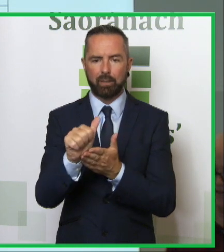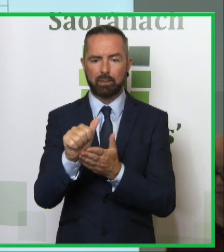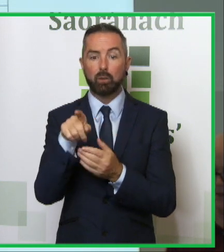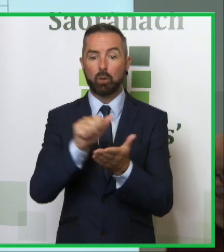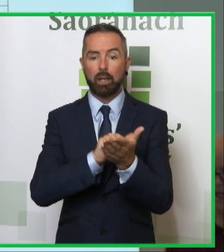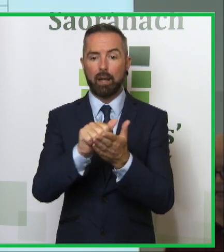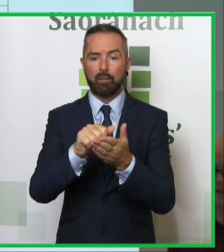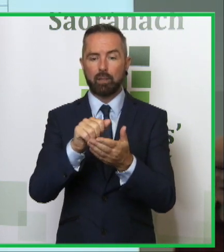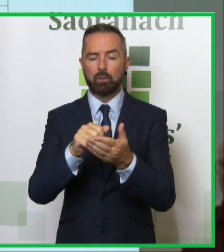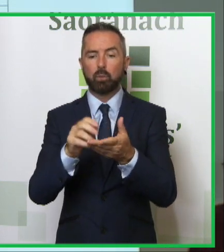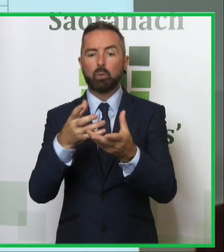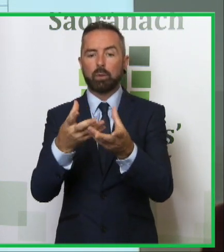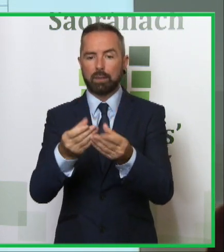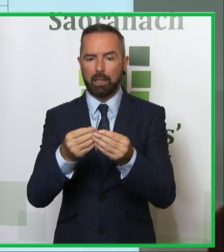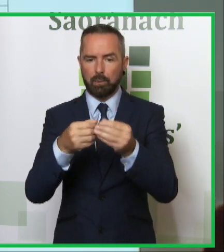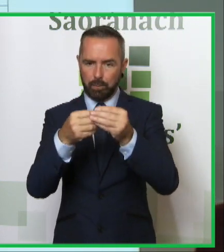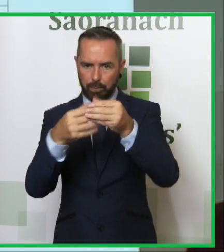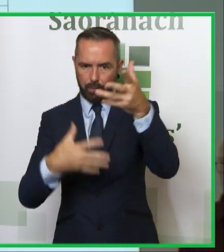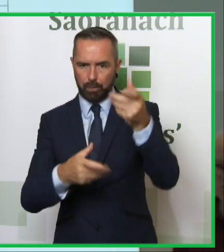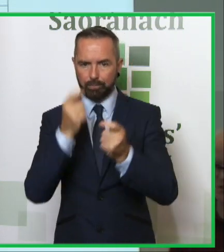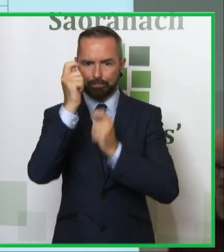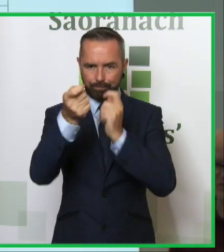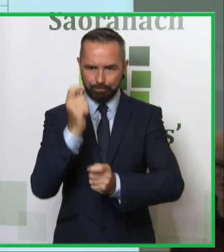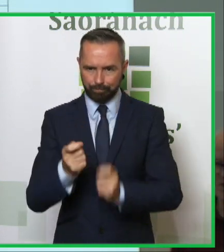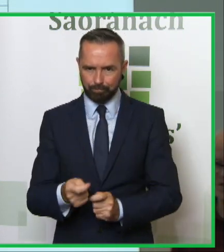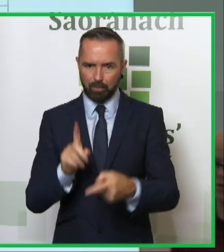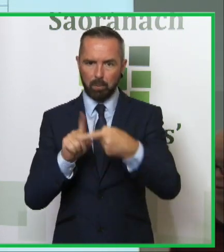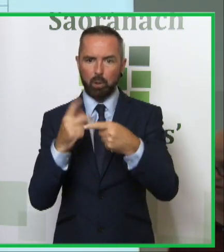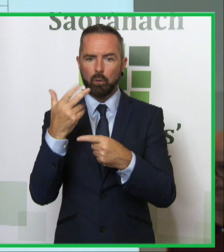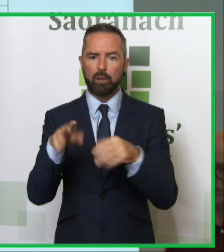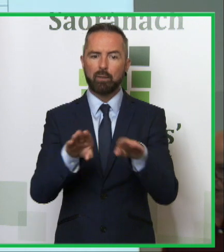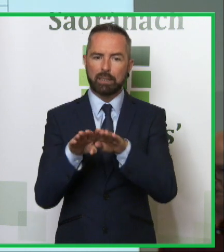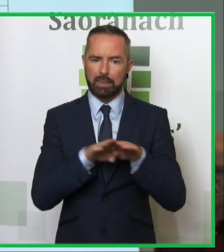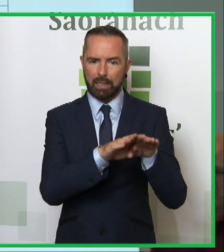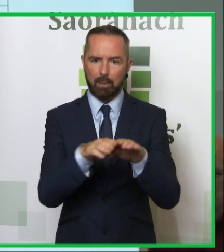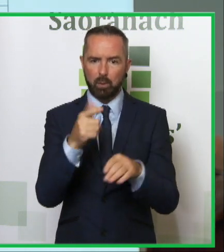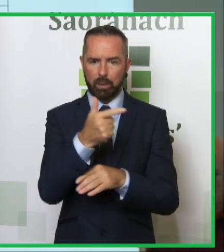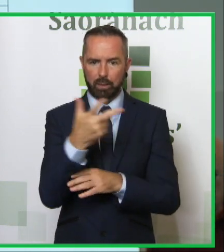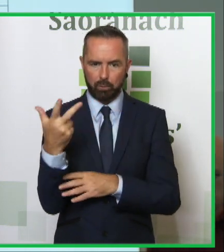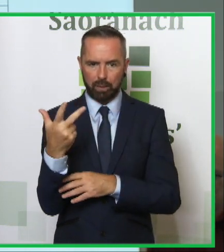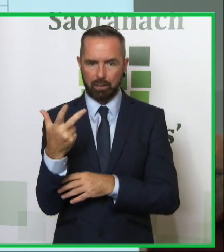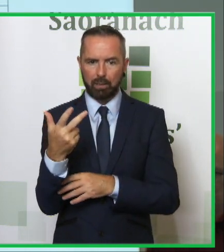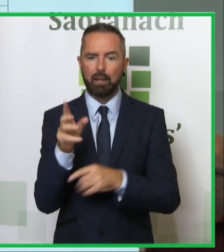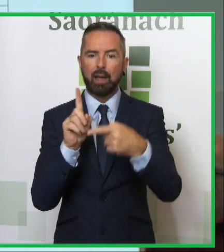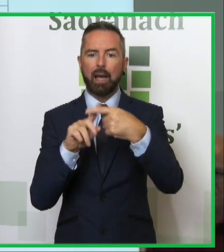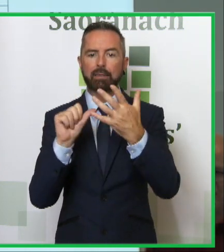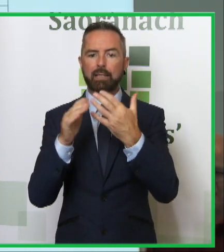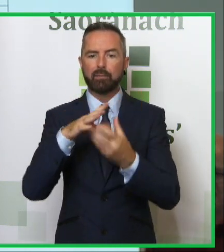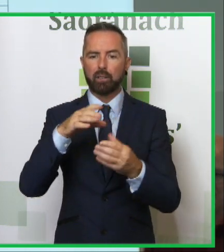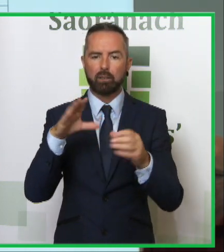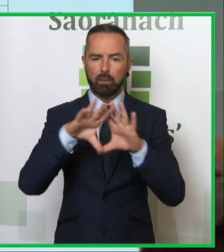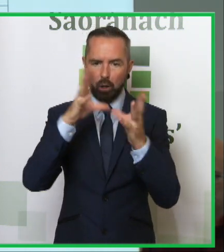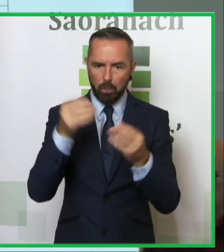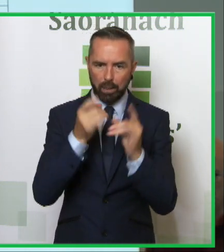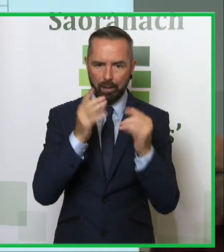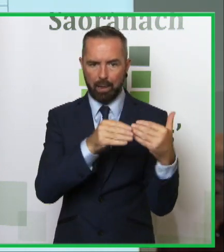those 11 up. That gives us +3 for status quo, giving it 23, +6 for comprehensive health-led,